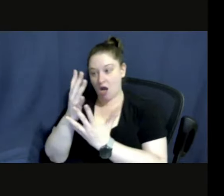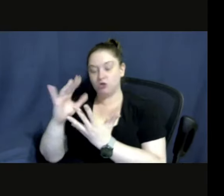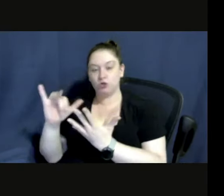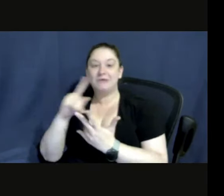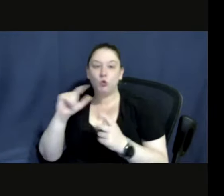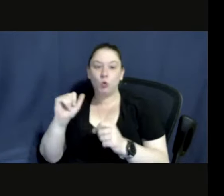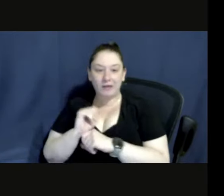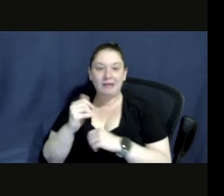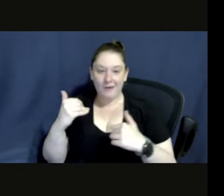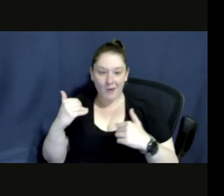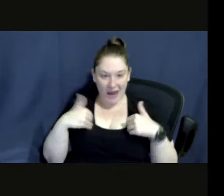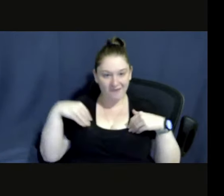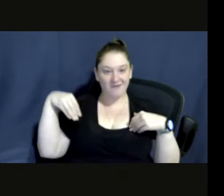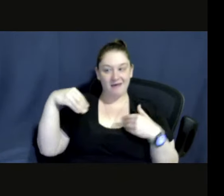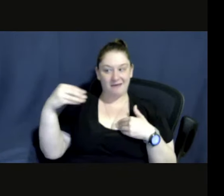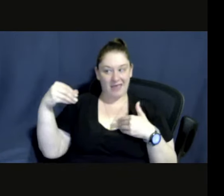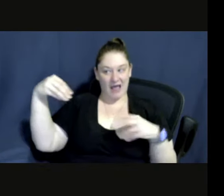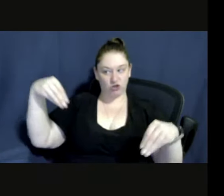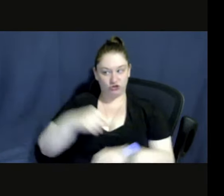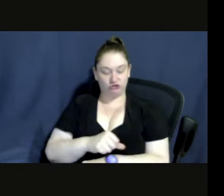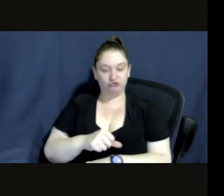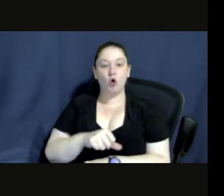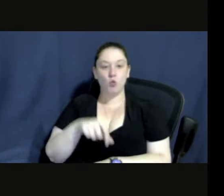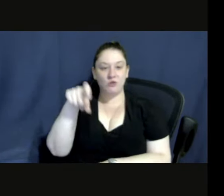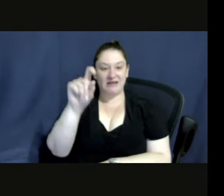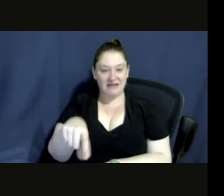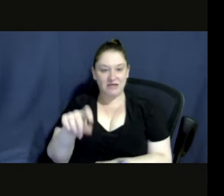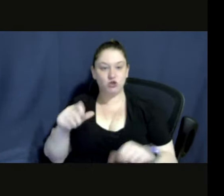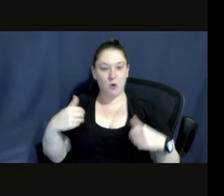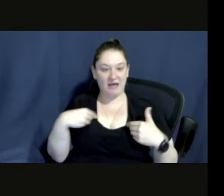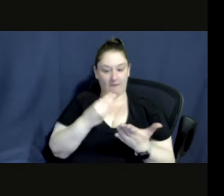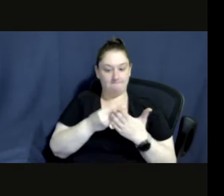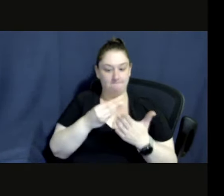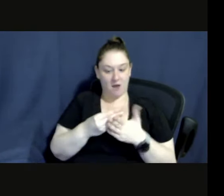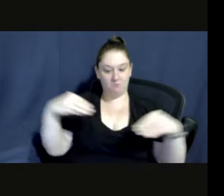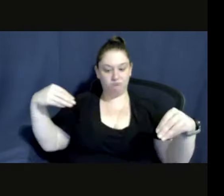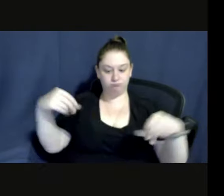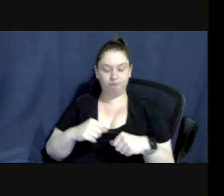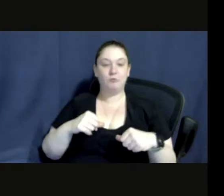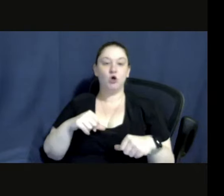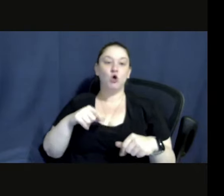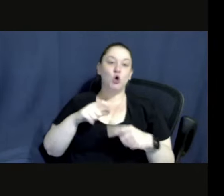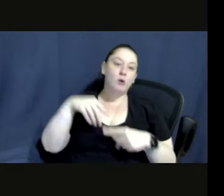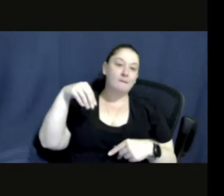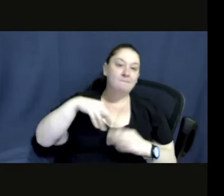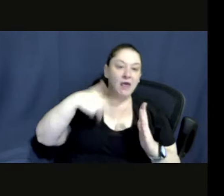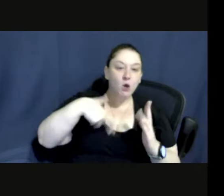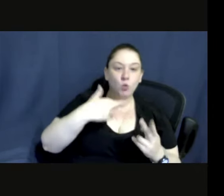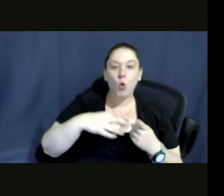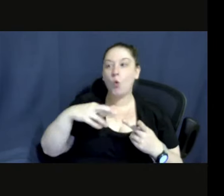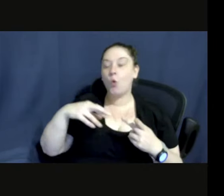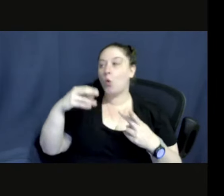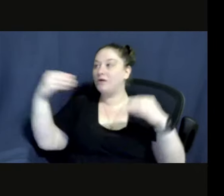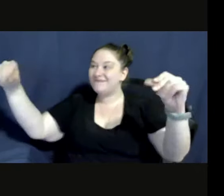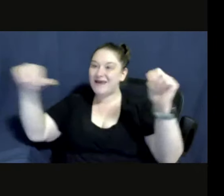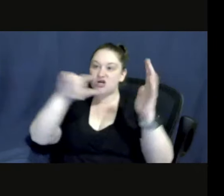flow need to have money in the bank to be able to make payroll and make vendor payments until we get those property tax